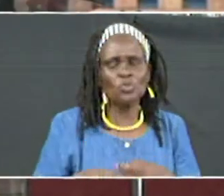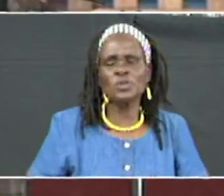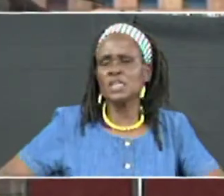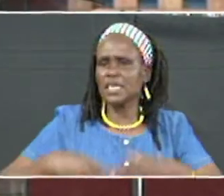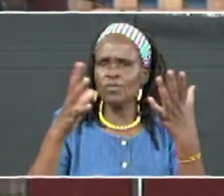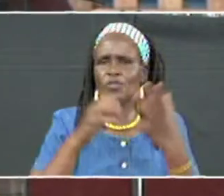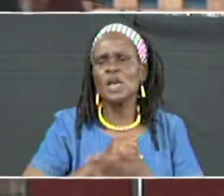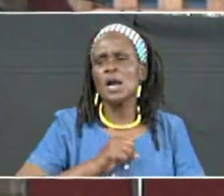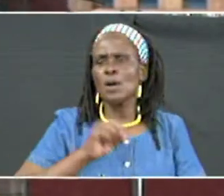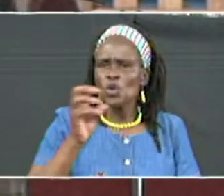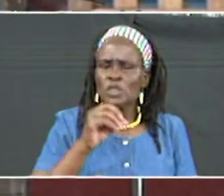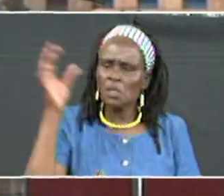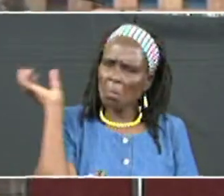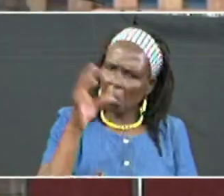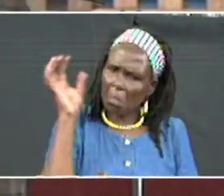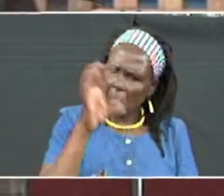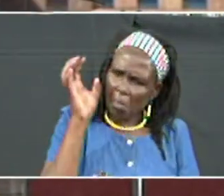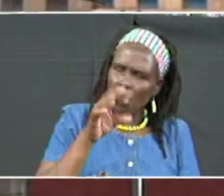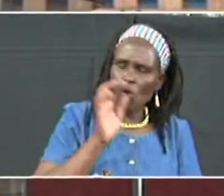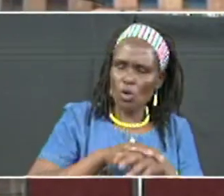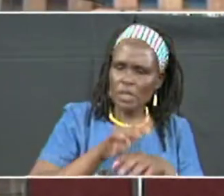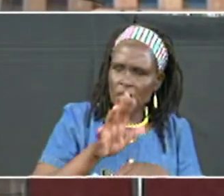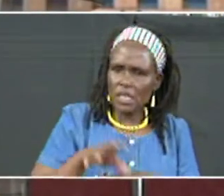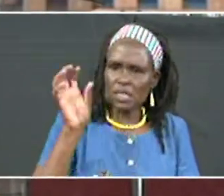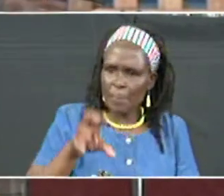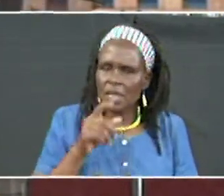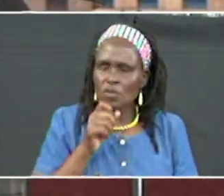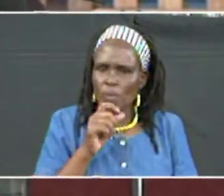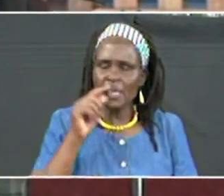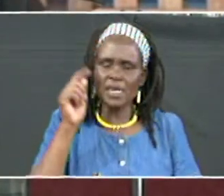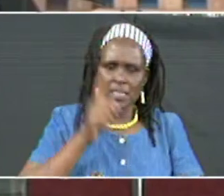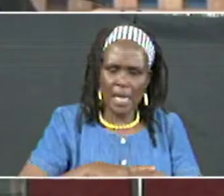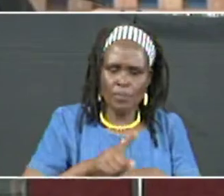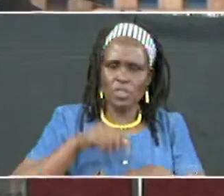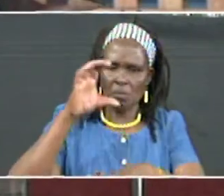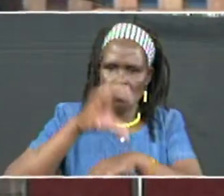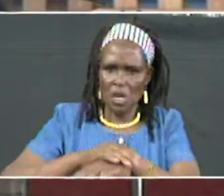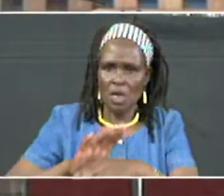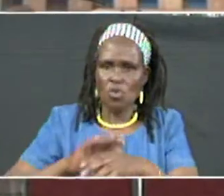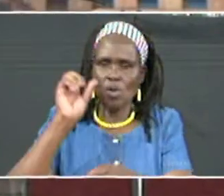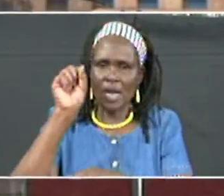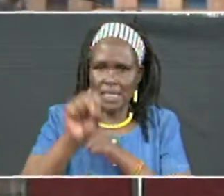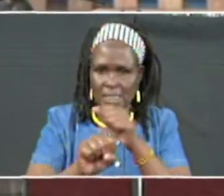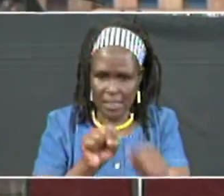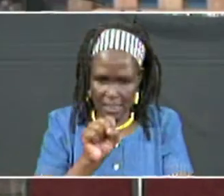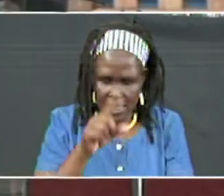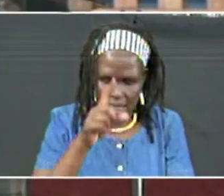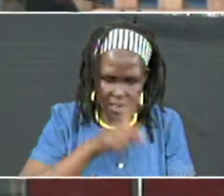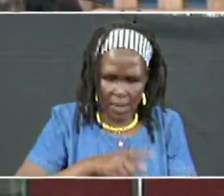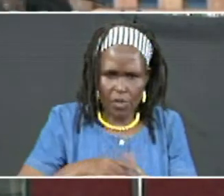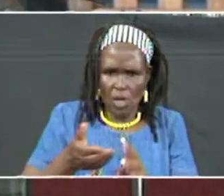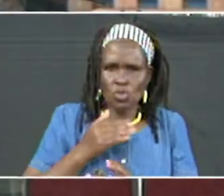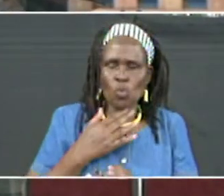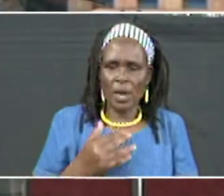insults upon this matatu tout until she got to her stage. And just when she was about to alight, she told